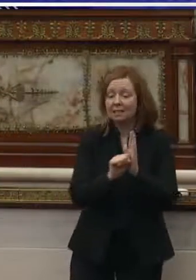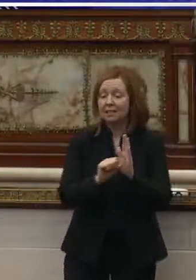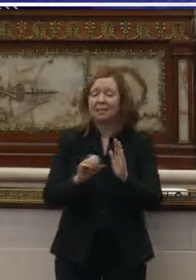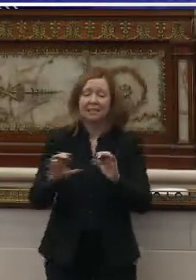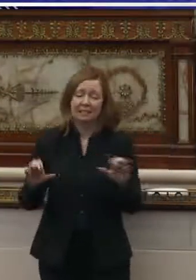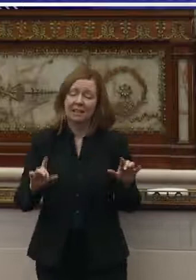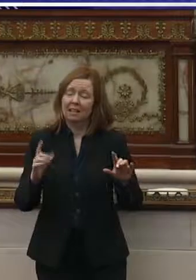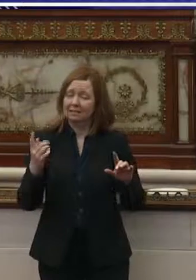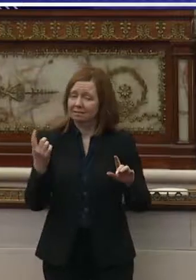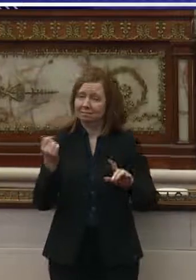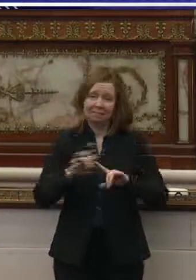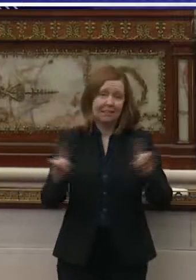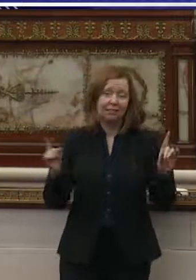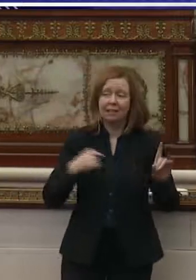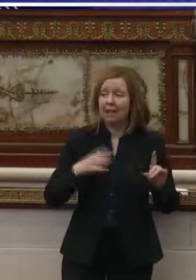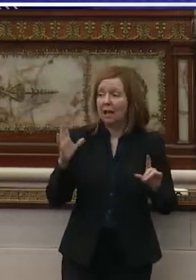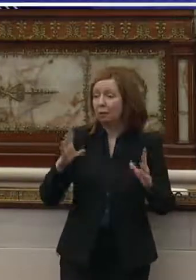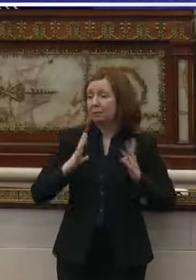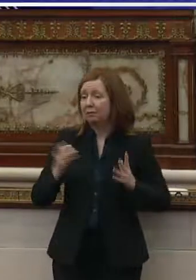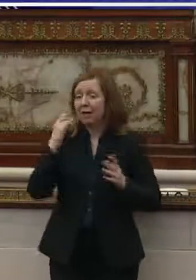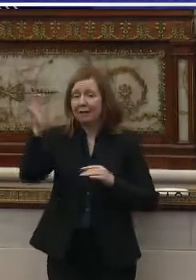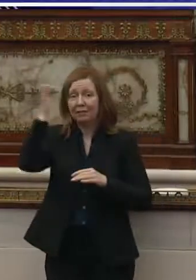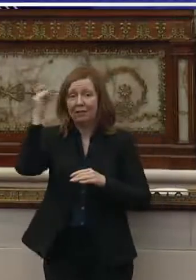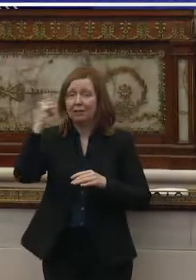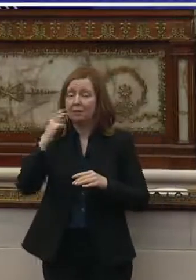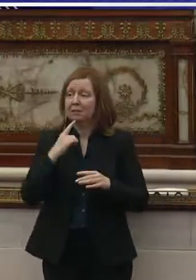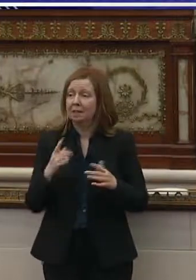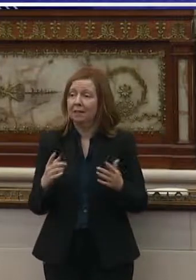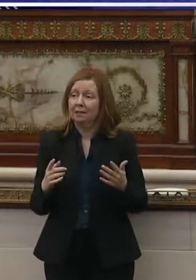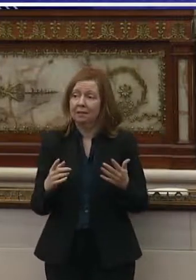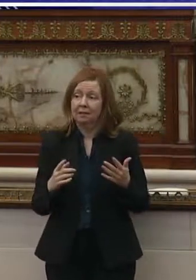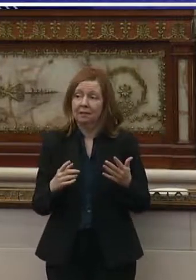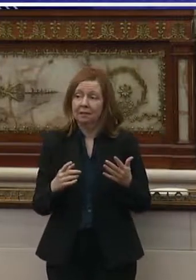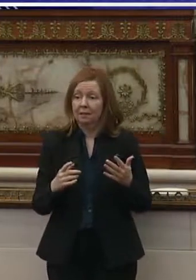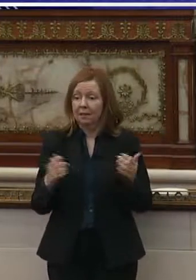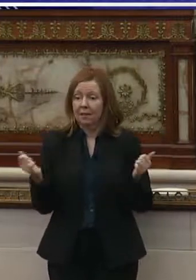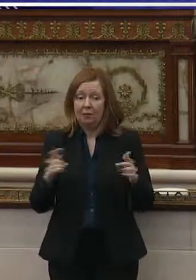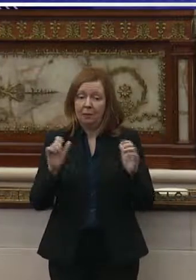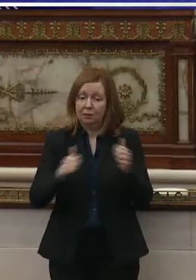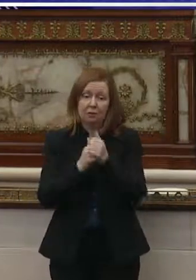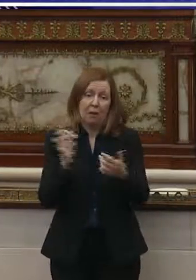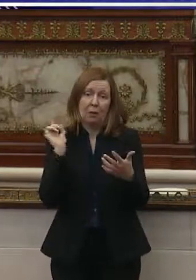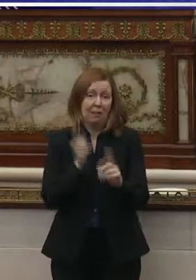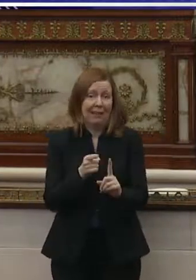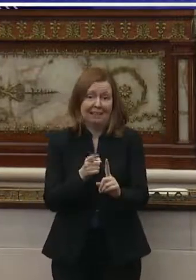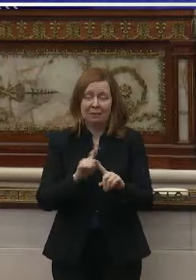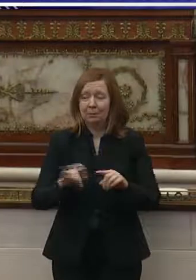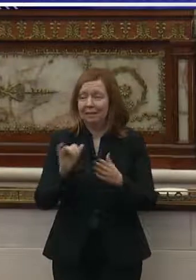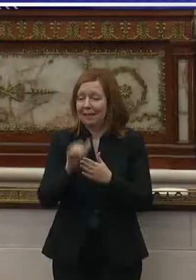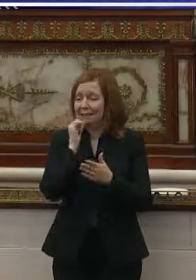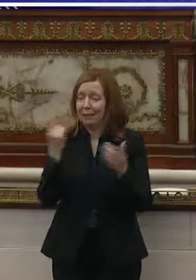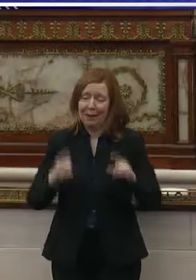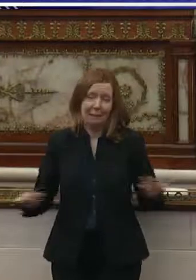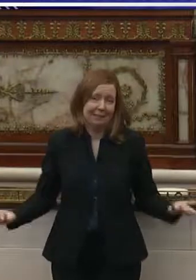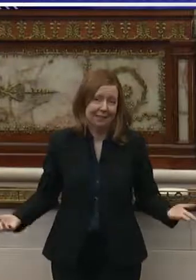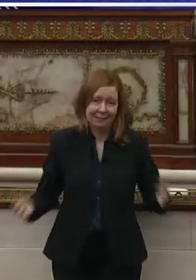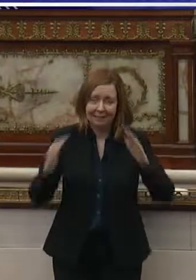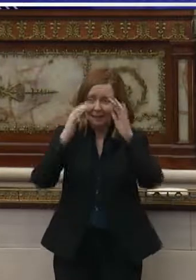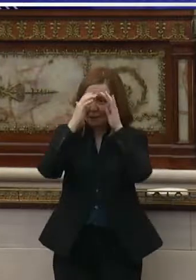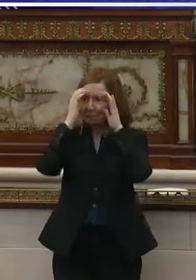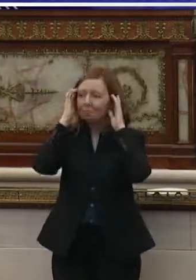differently. I would be fine if the federal government said these are the priority groupings. Everybody's got to follow that. That's not the way it rolled out.